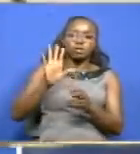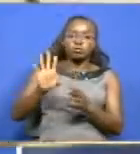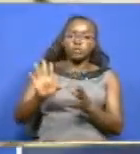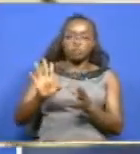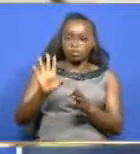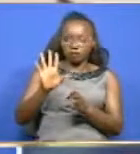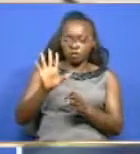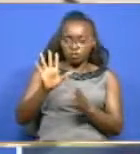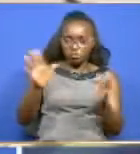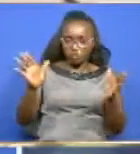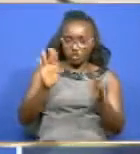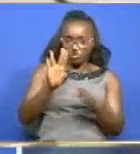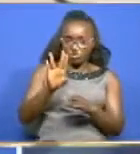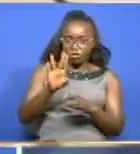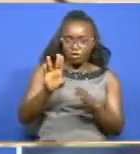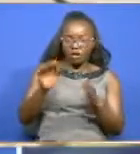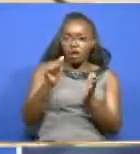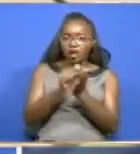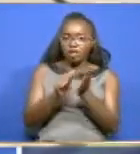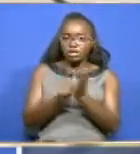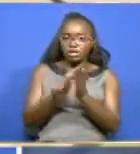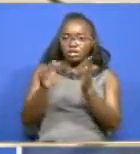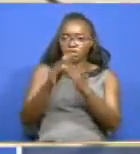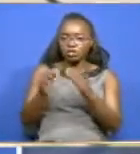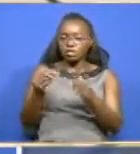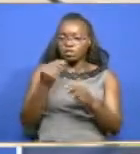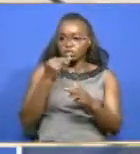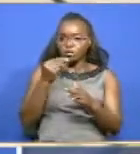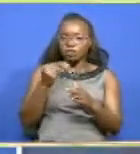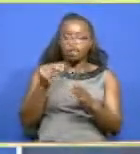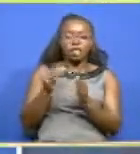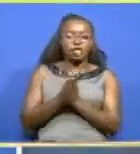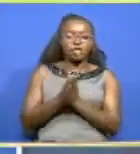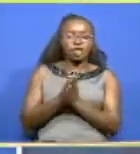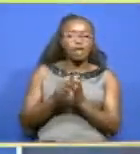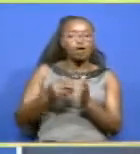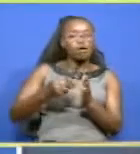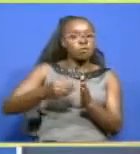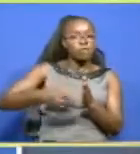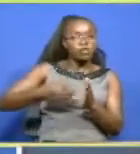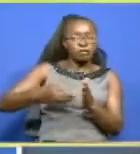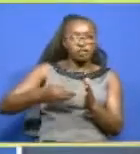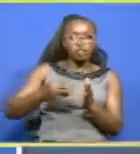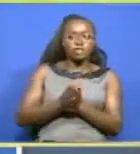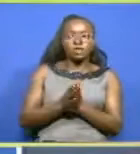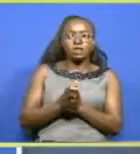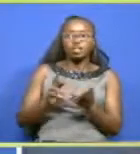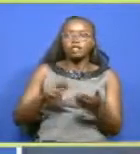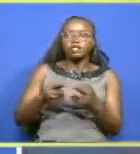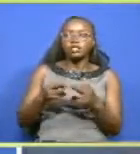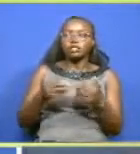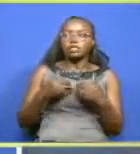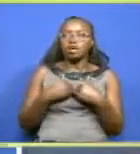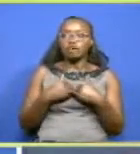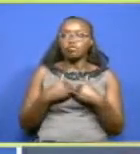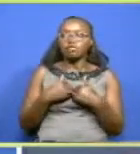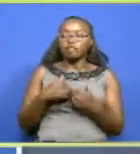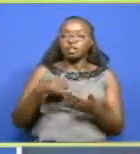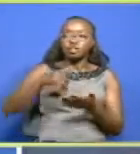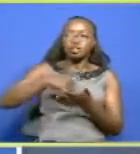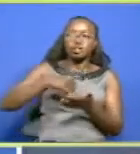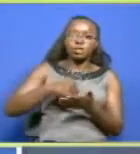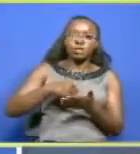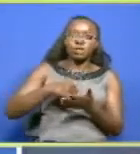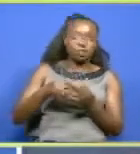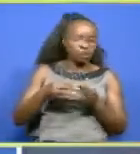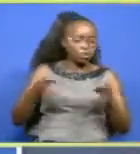agenda, especially housing, food security, and manufacturing. The bilateral relations that we've had with Iran have been, you know, for a